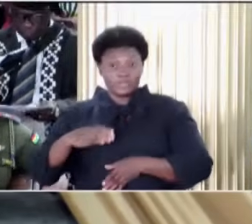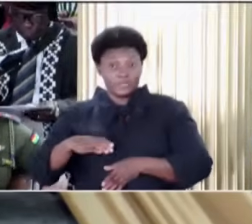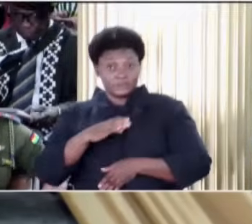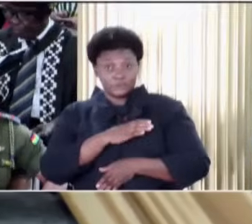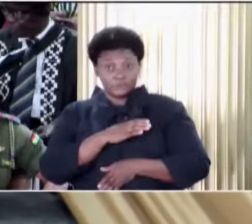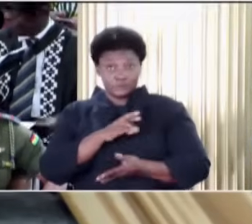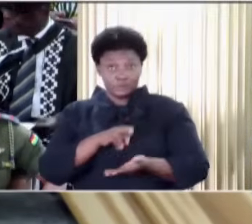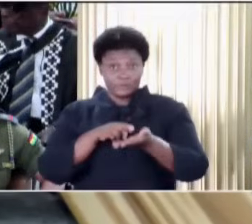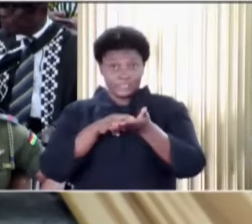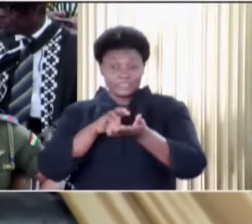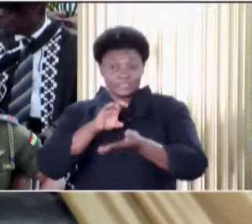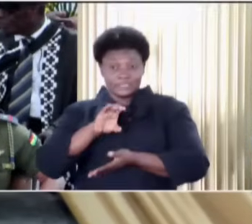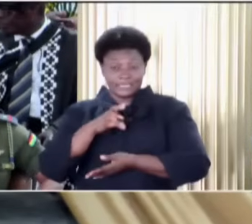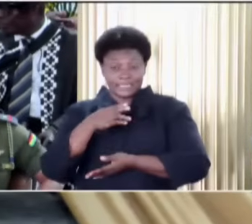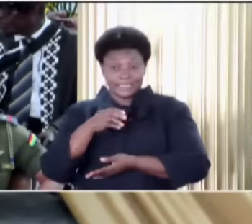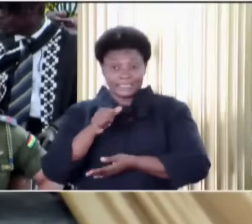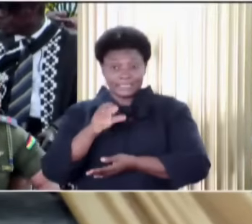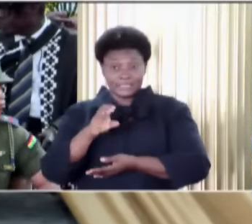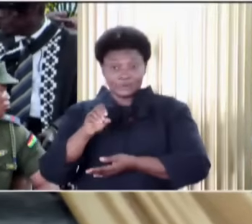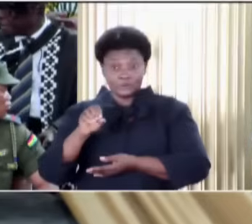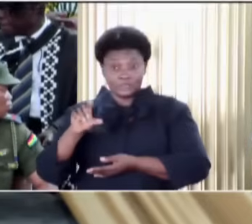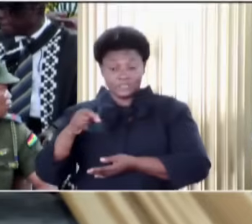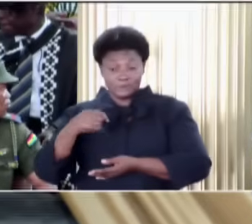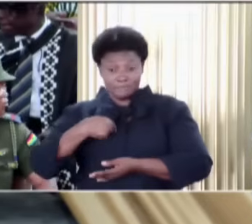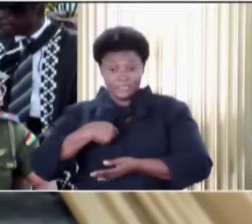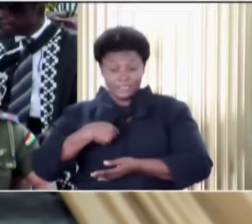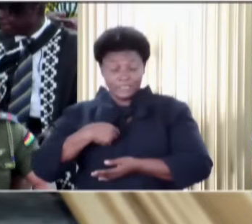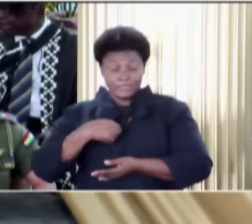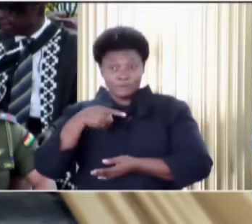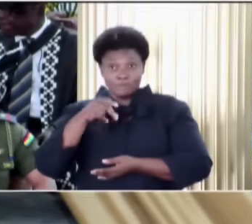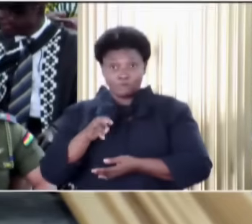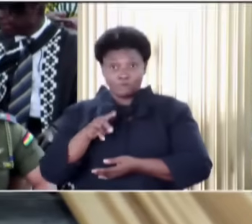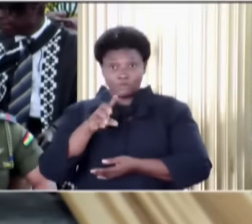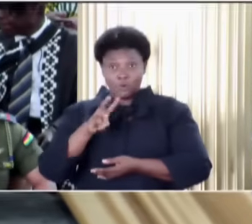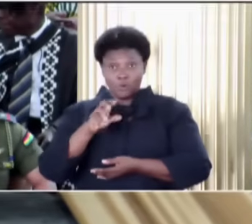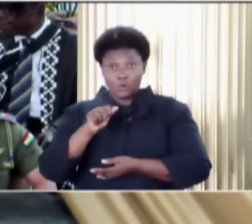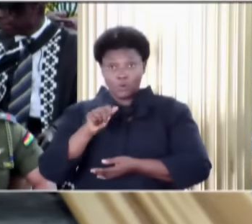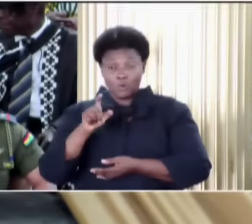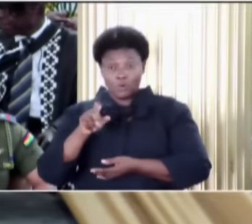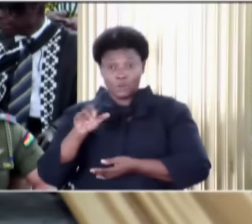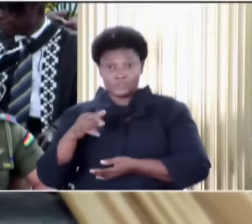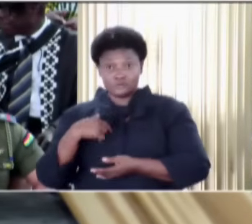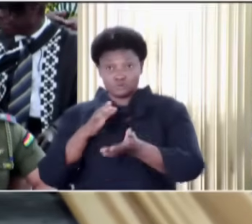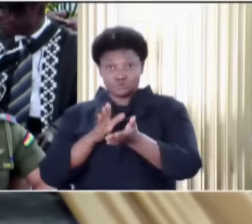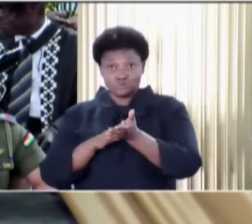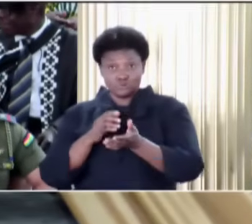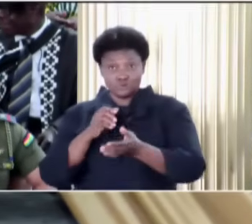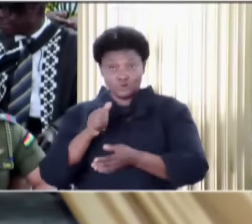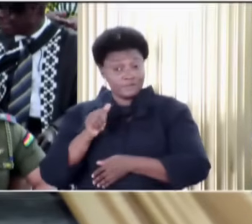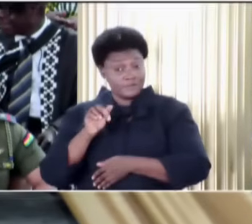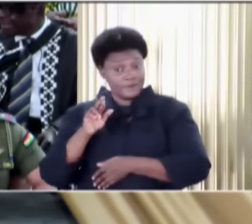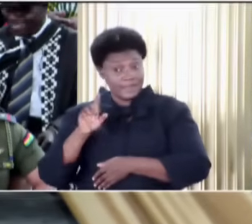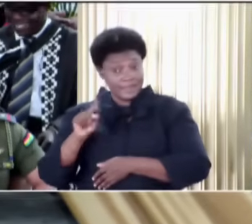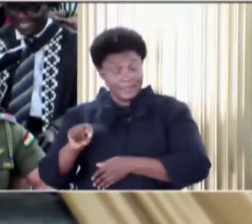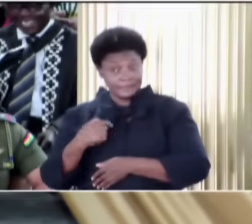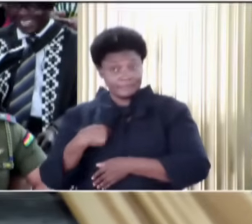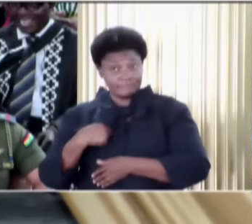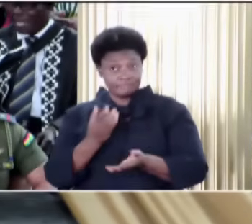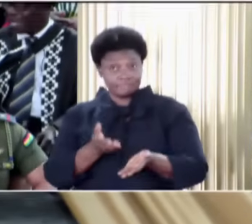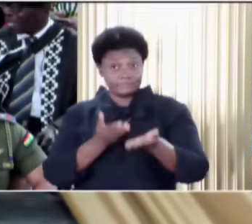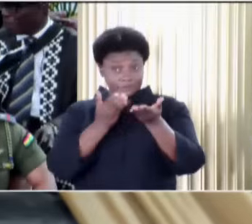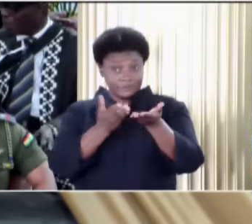Chancellor. I, Professor Wazi Apo, Dean of the School of Arts, present to